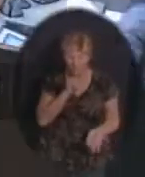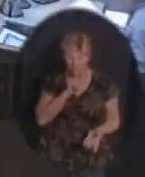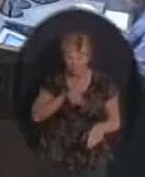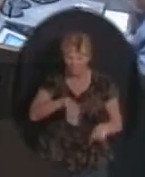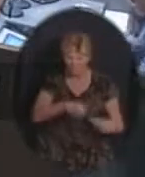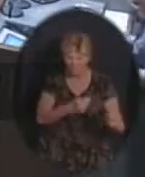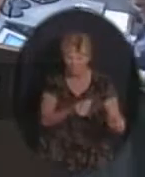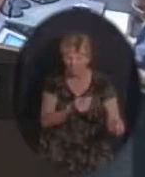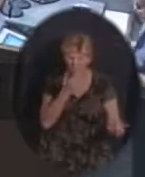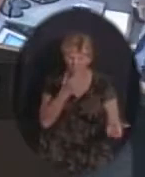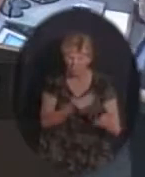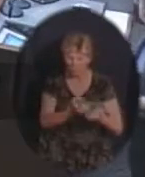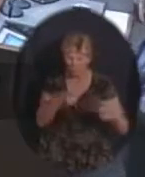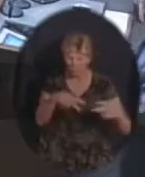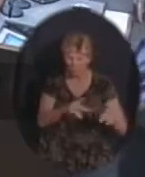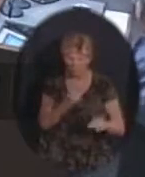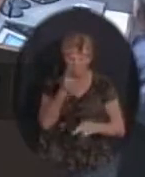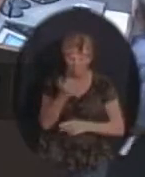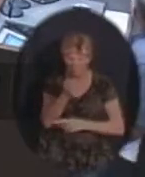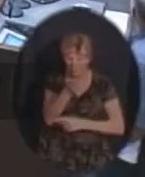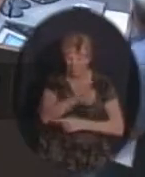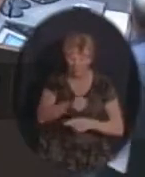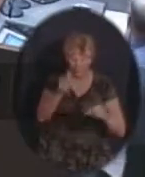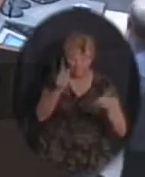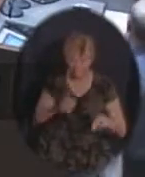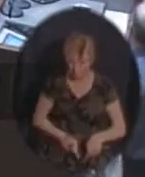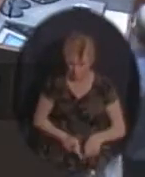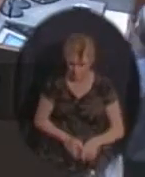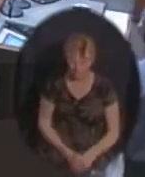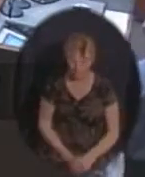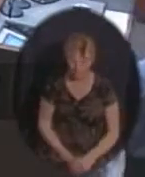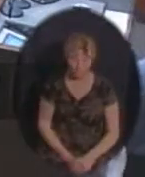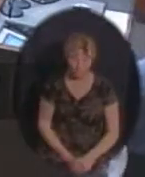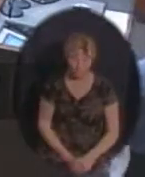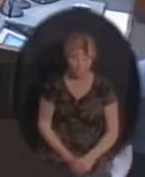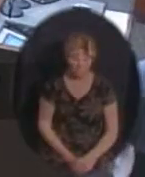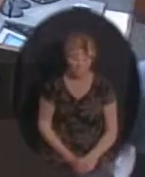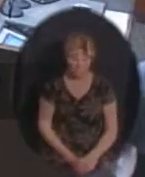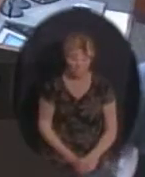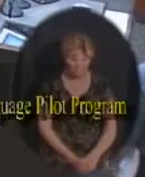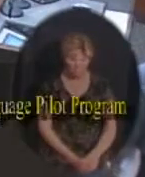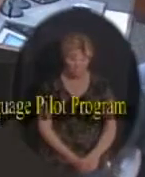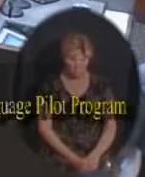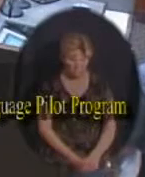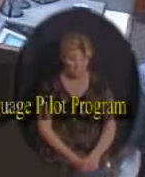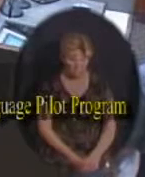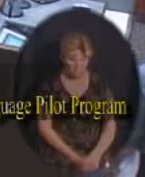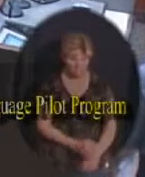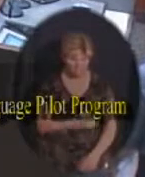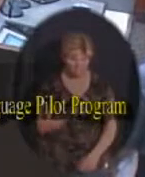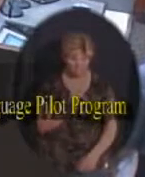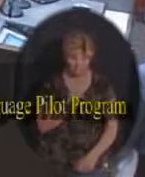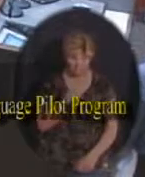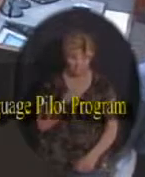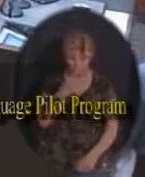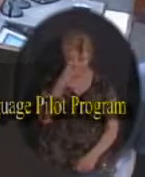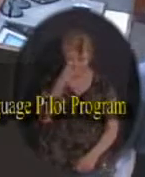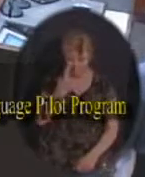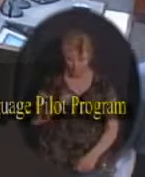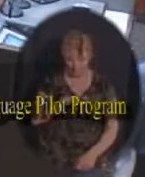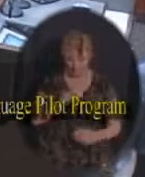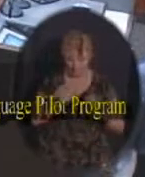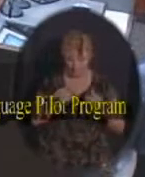I understand that, and I appreciate that. What I guess what I was leading up to is I think we've got a tremendous opportunity to study a